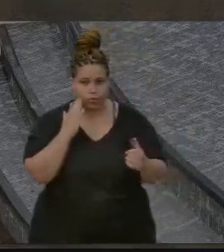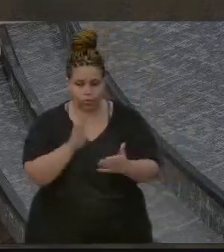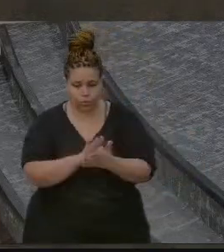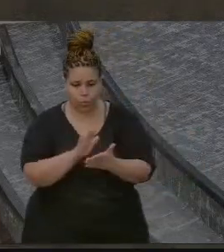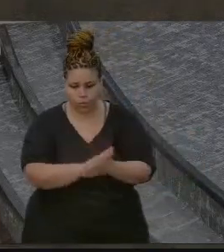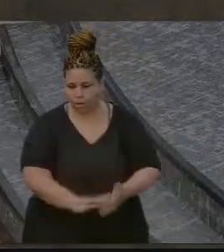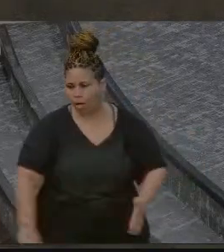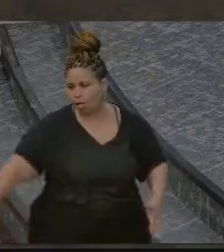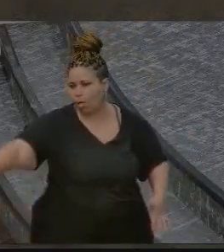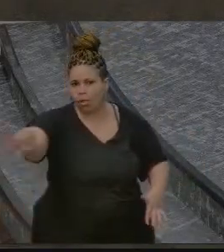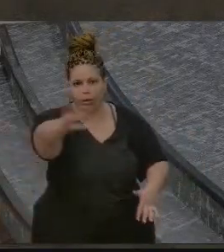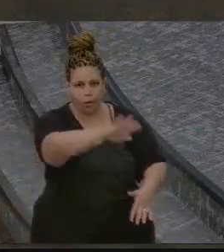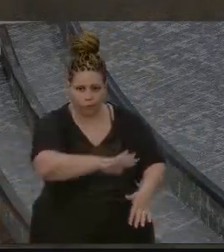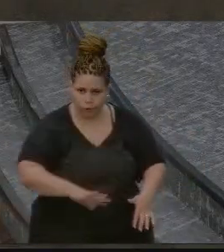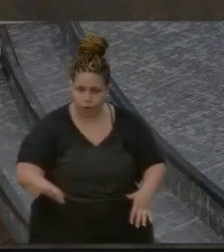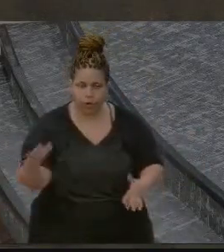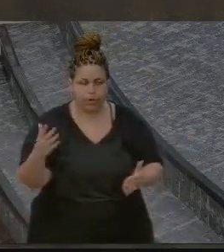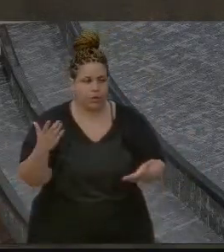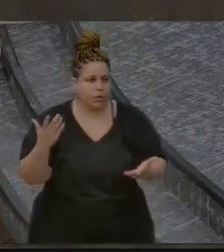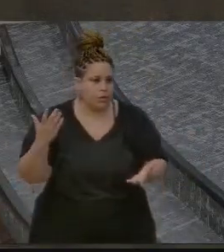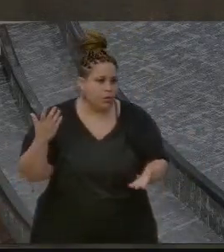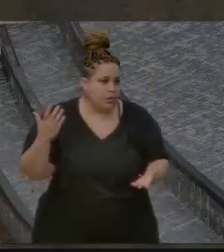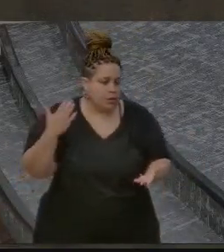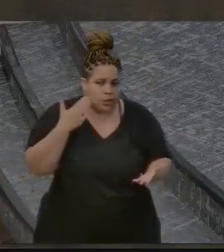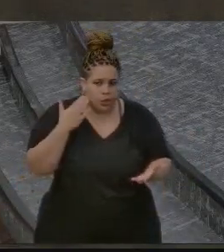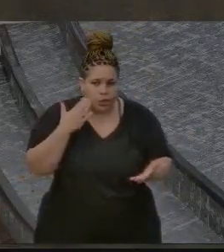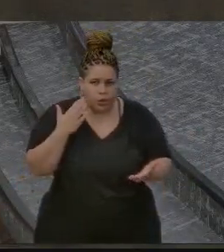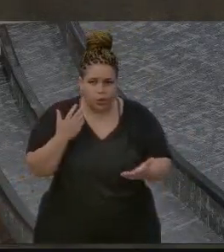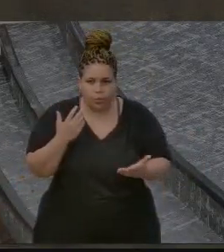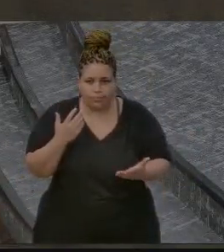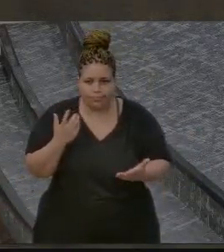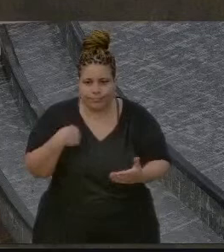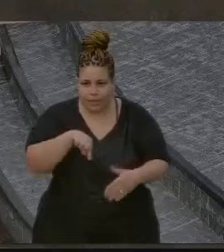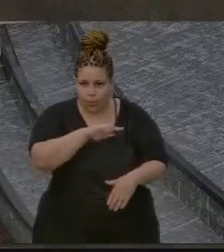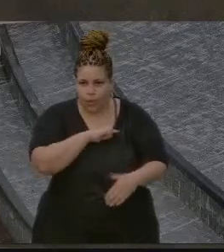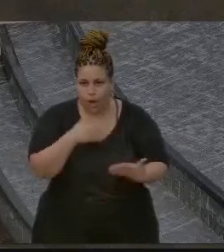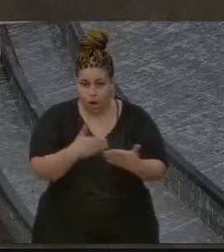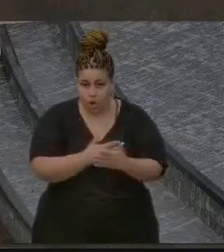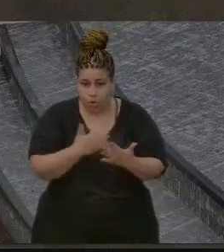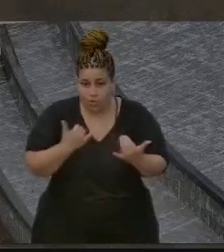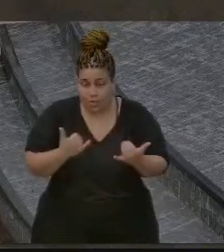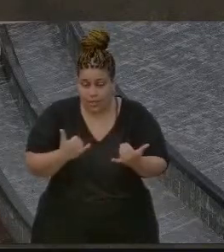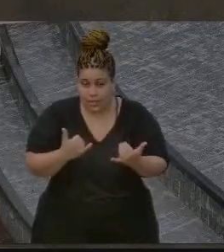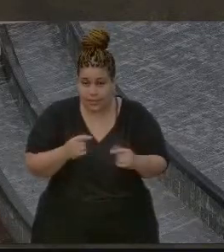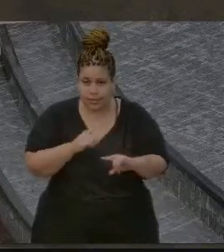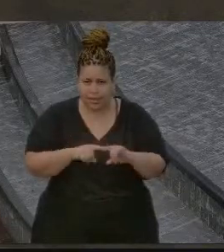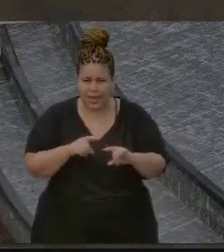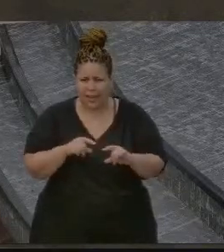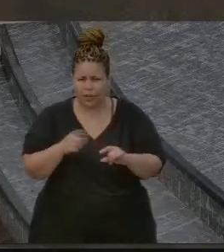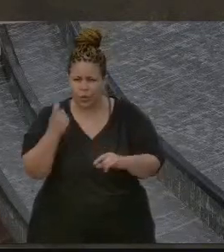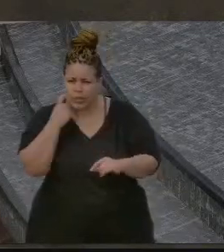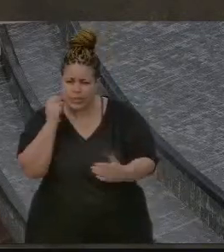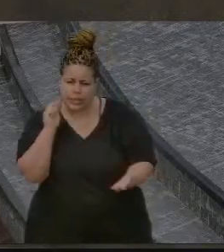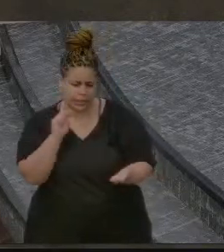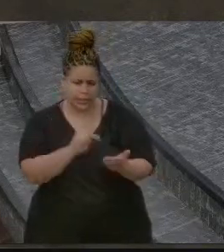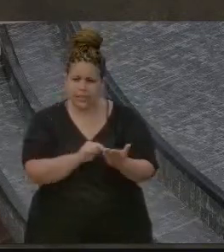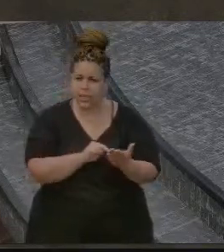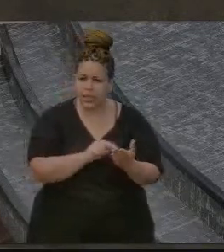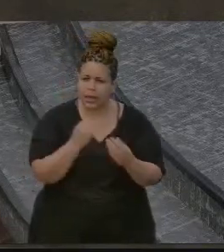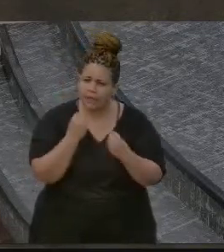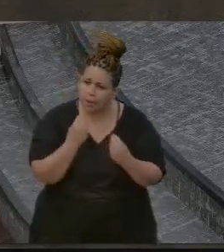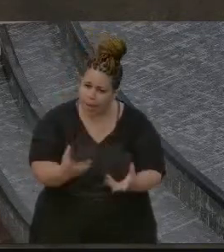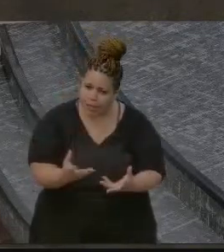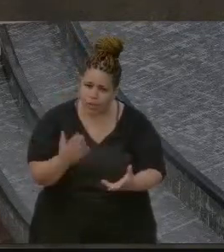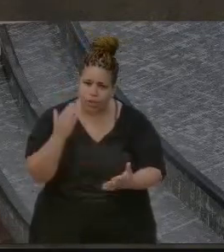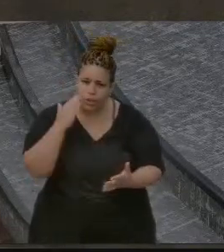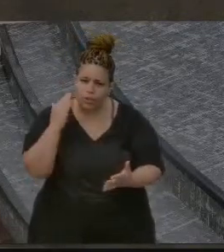our RESA and next door are doing this, but have you ran across any information about that, or any just